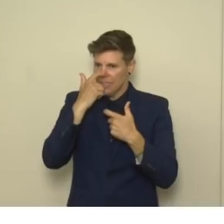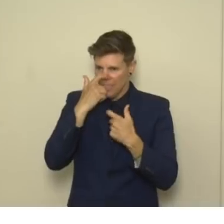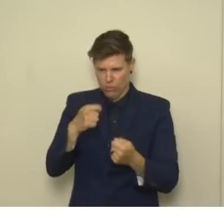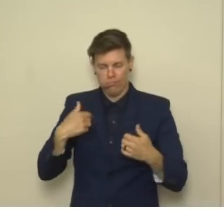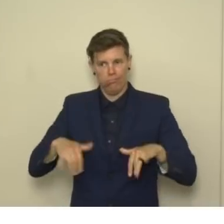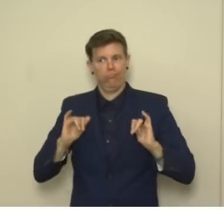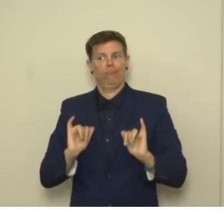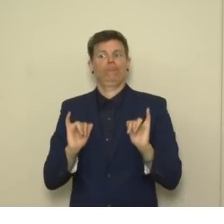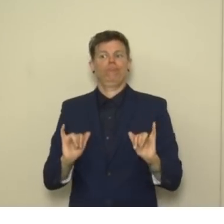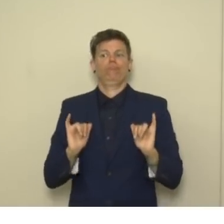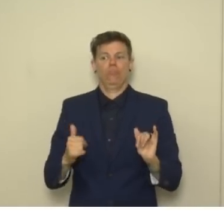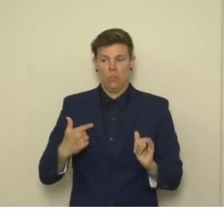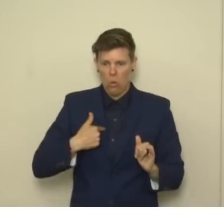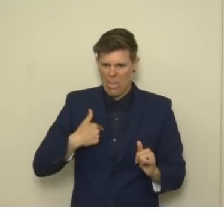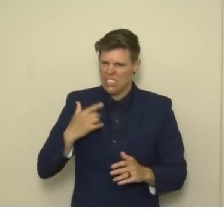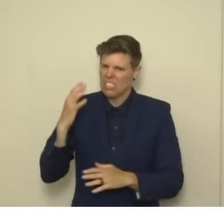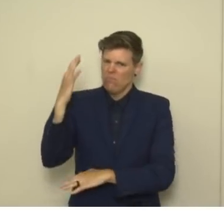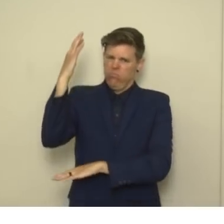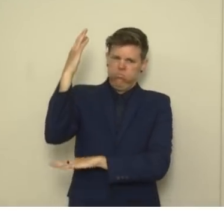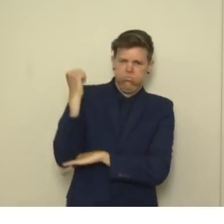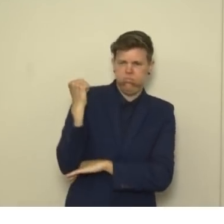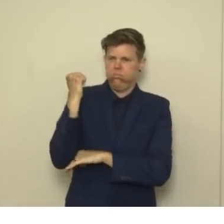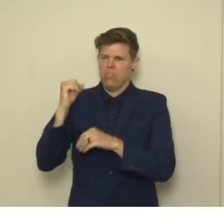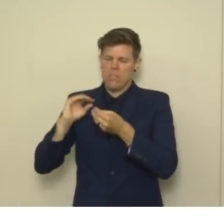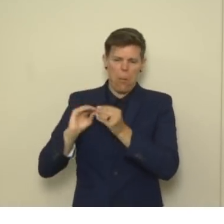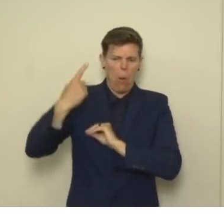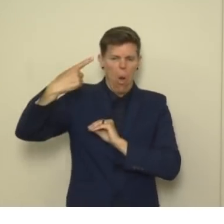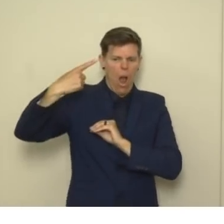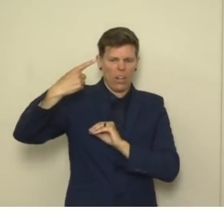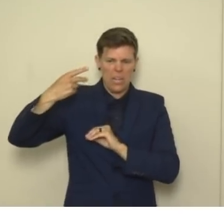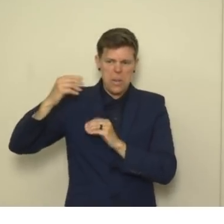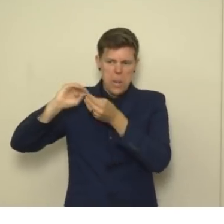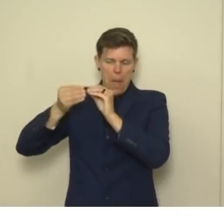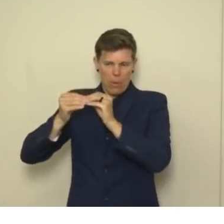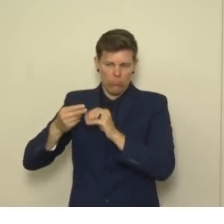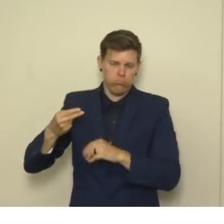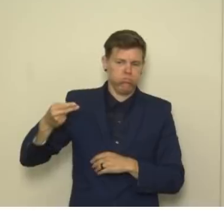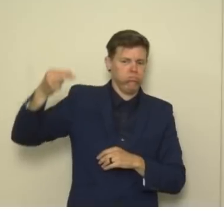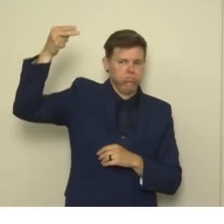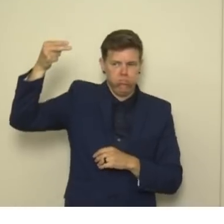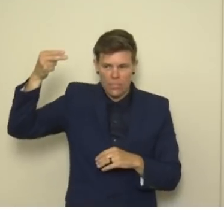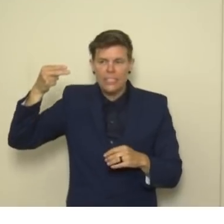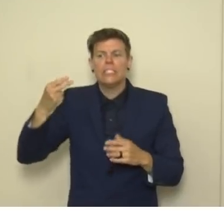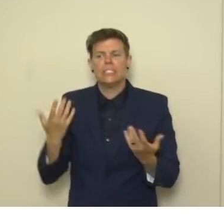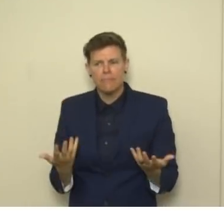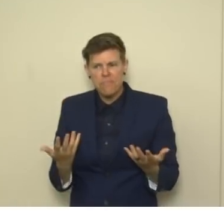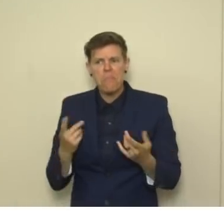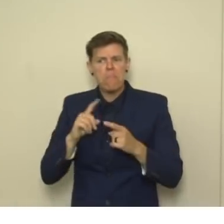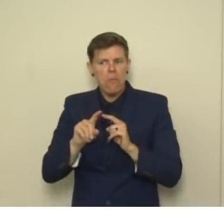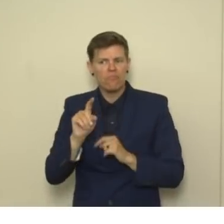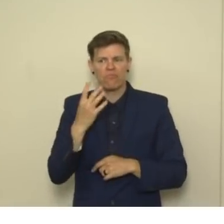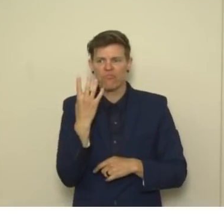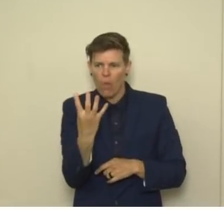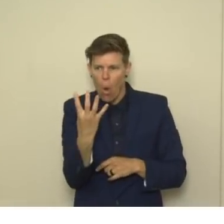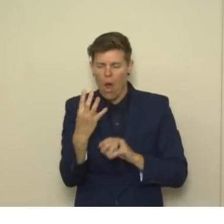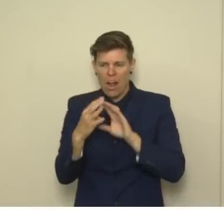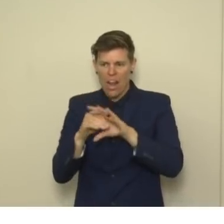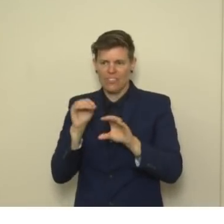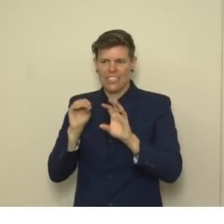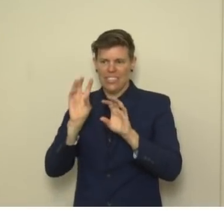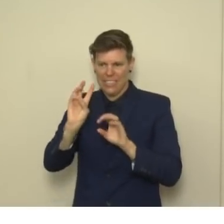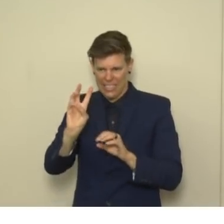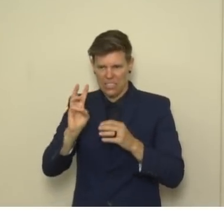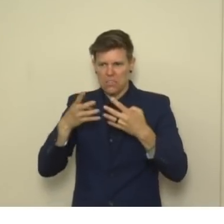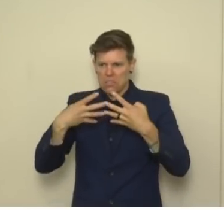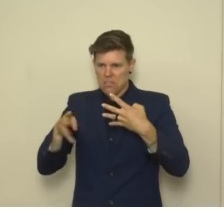day today, and 4 of our 6 gating criteria looking like they're meeting our targets. You